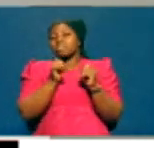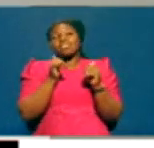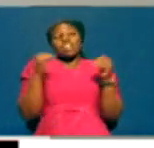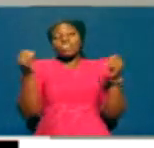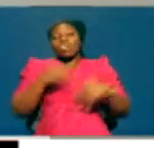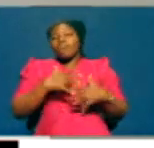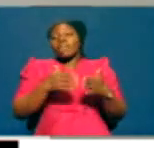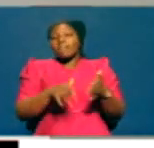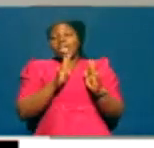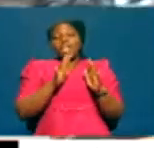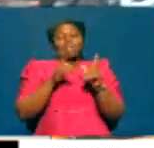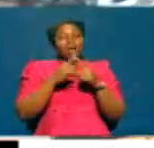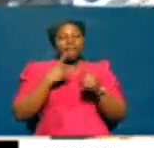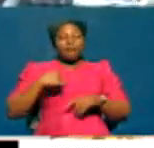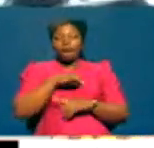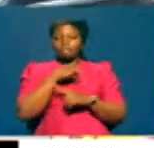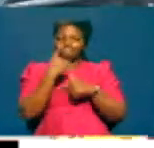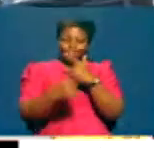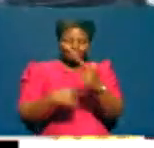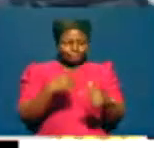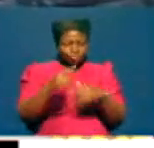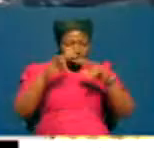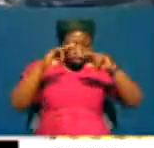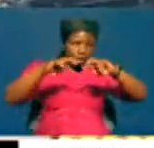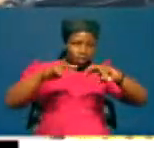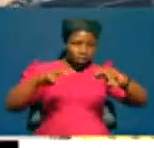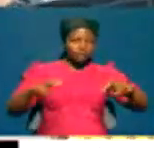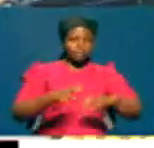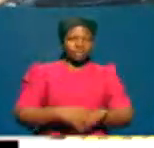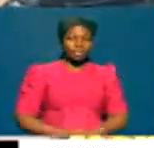so tunaendelea kuchunguza.